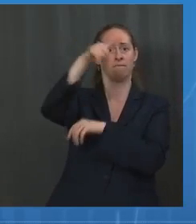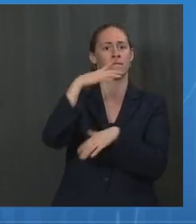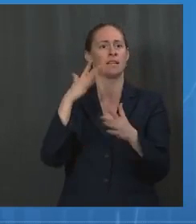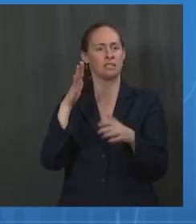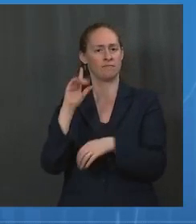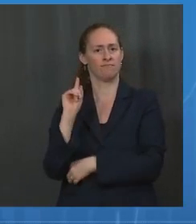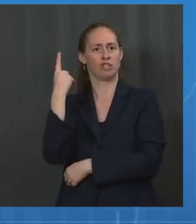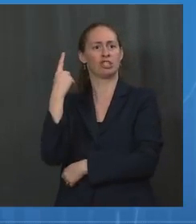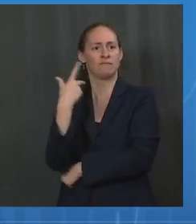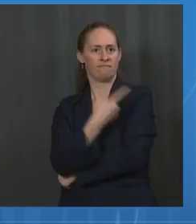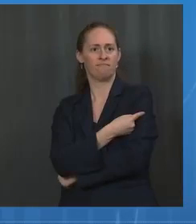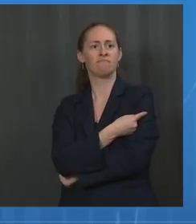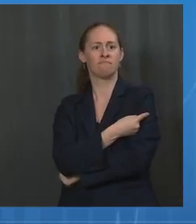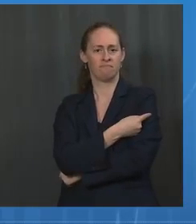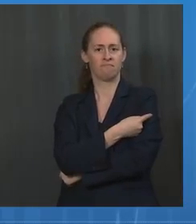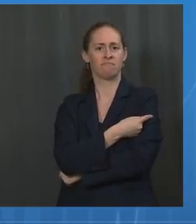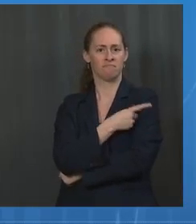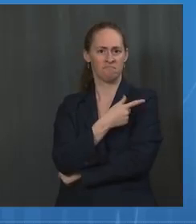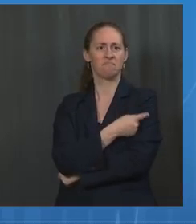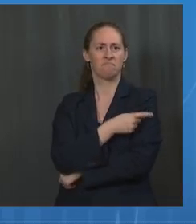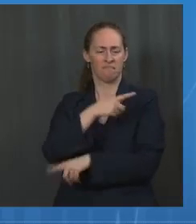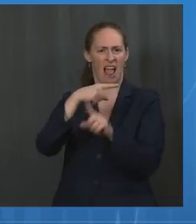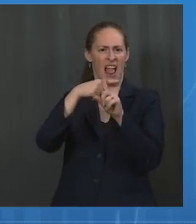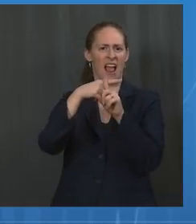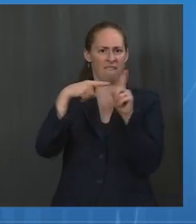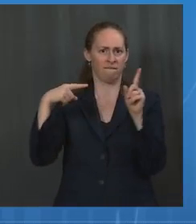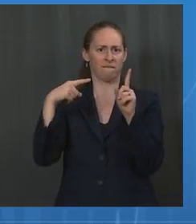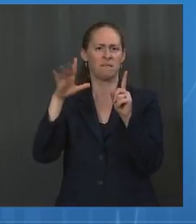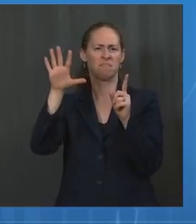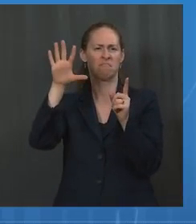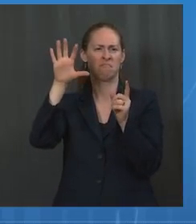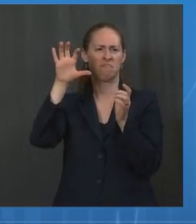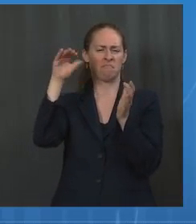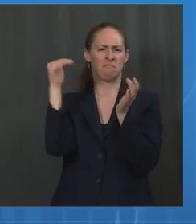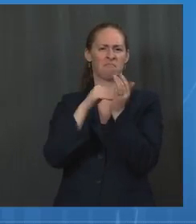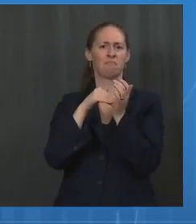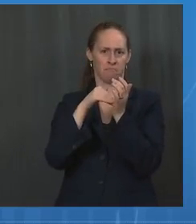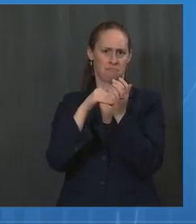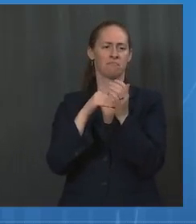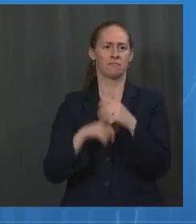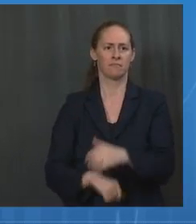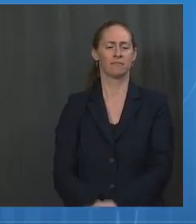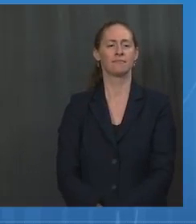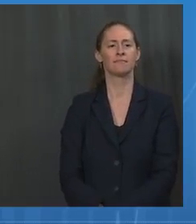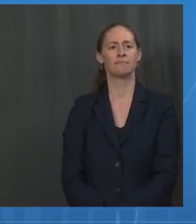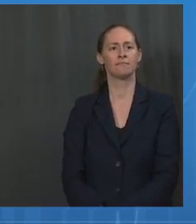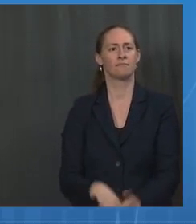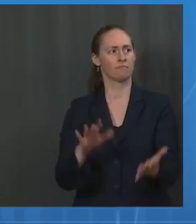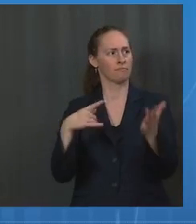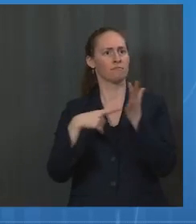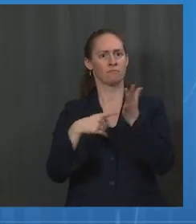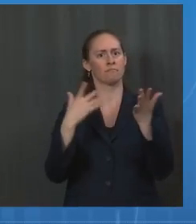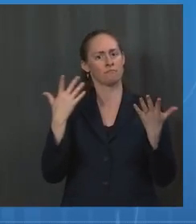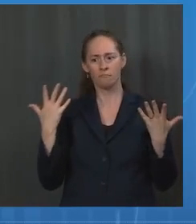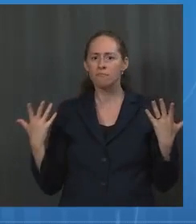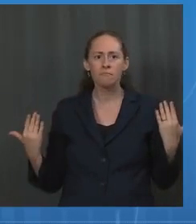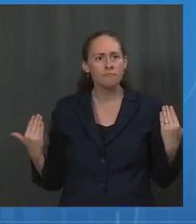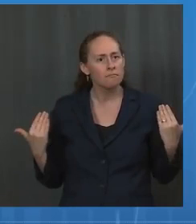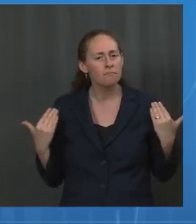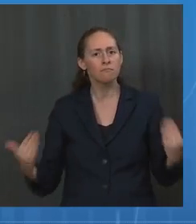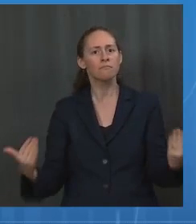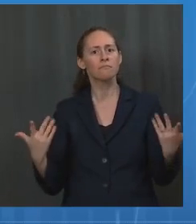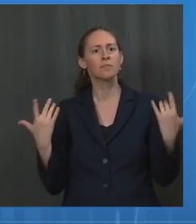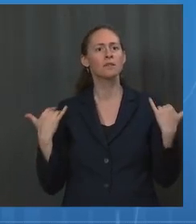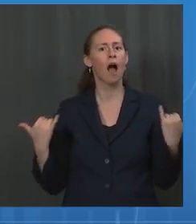said, that's really important and part of a real acceleration of first doses that we've seen across the last several